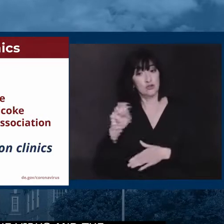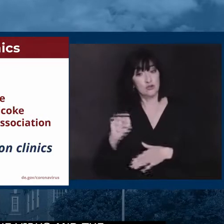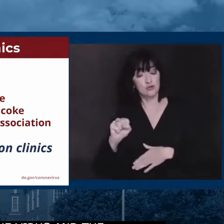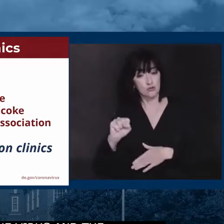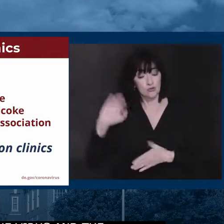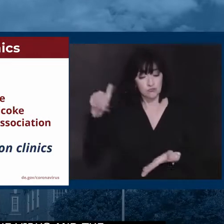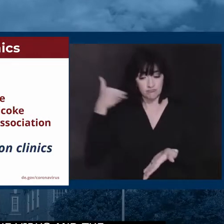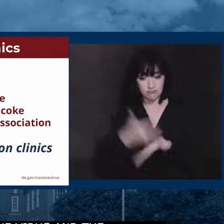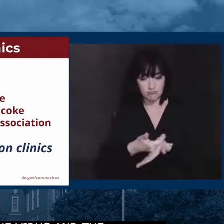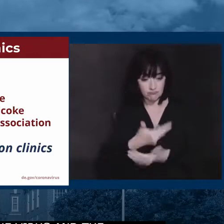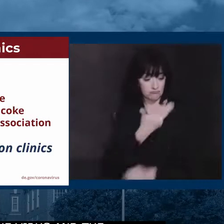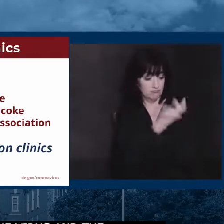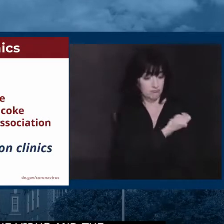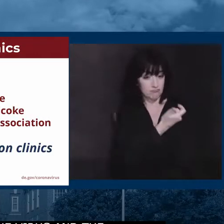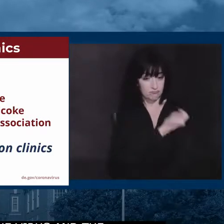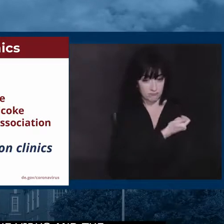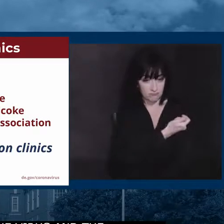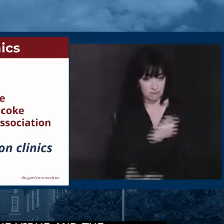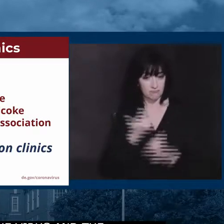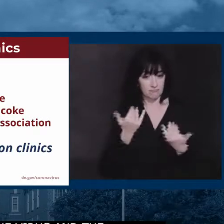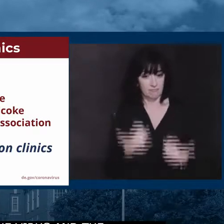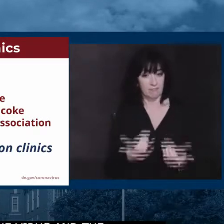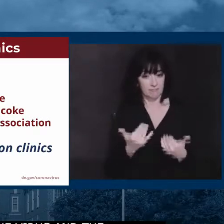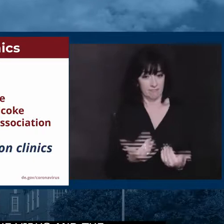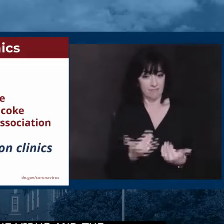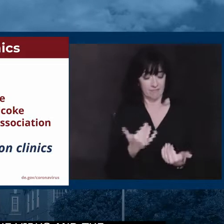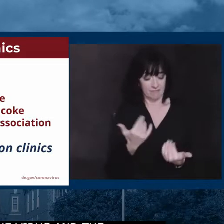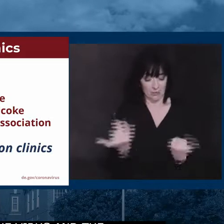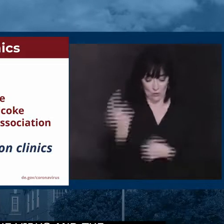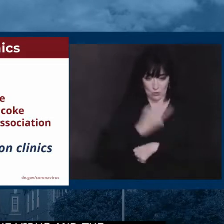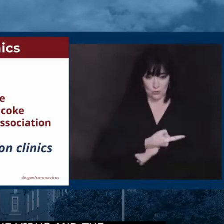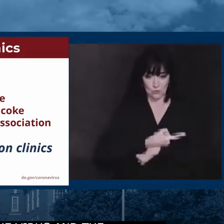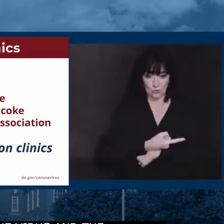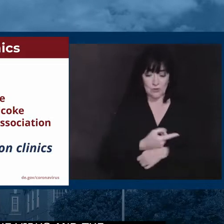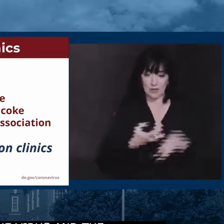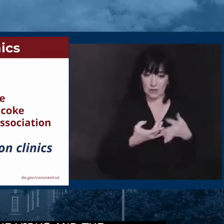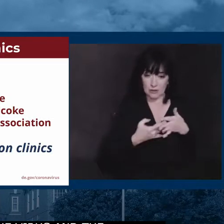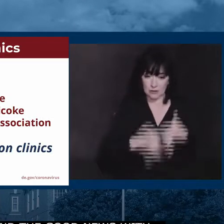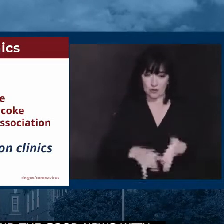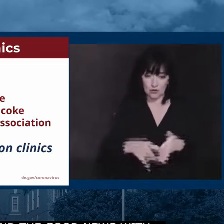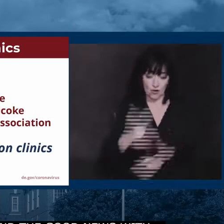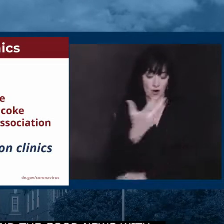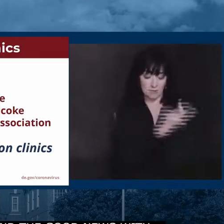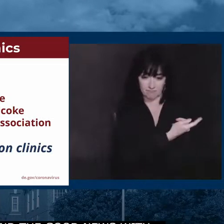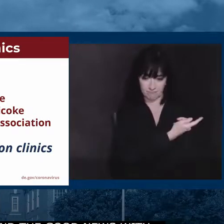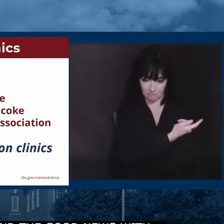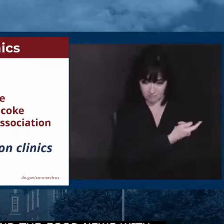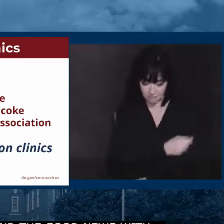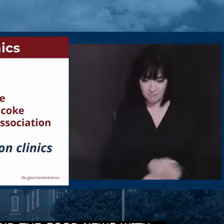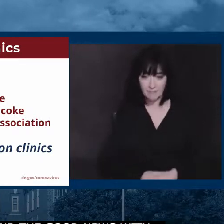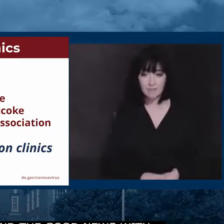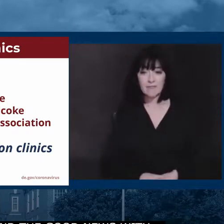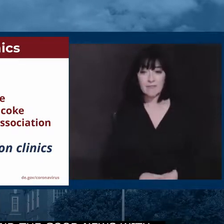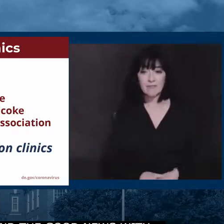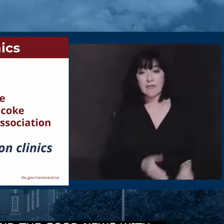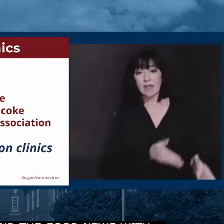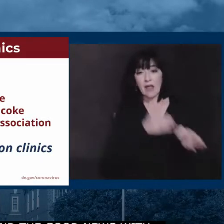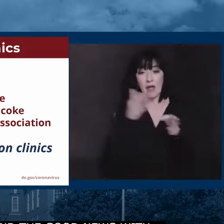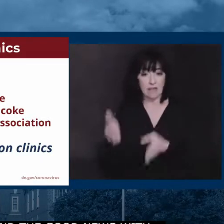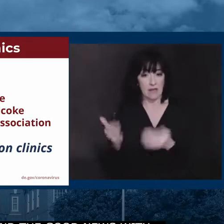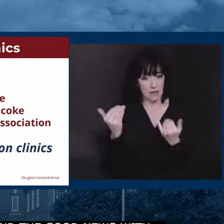first healthcare workers, hospital workers being receiving those vaccines, and